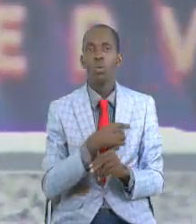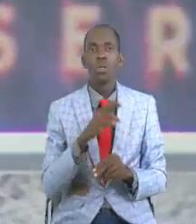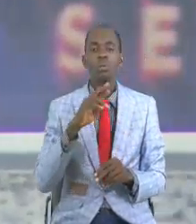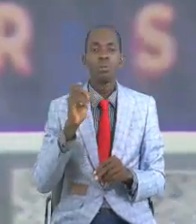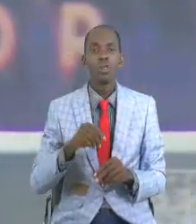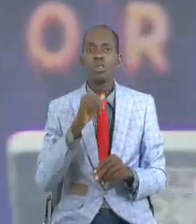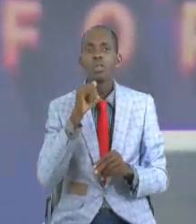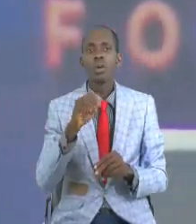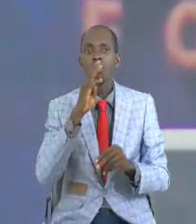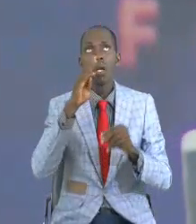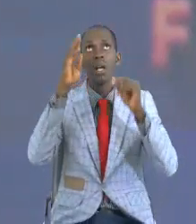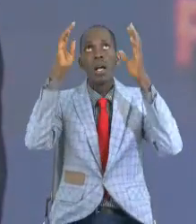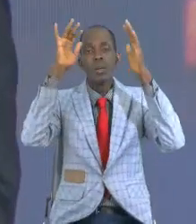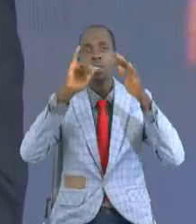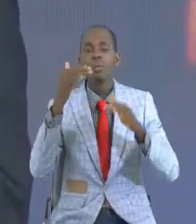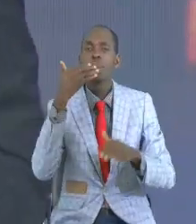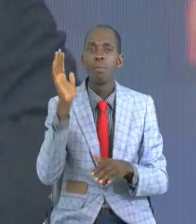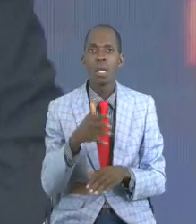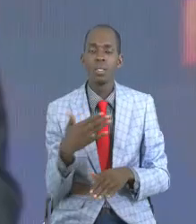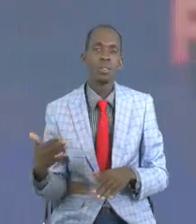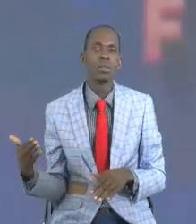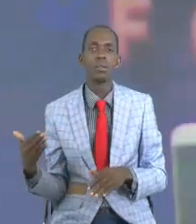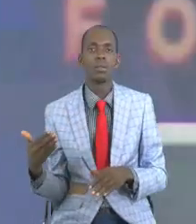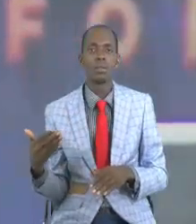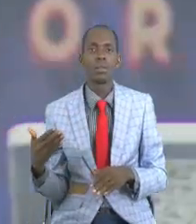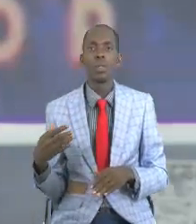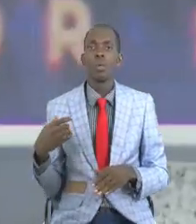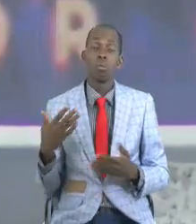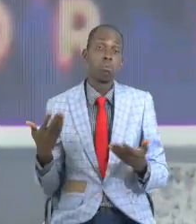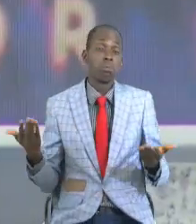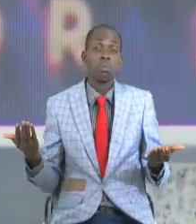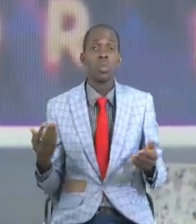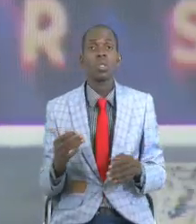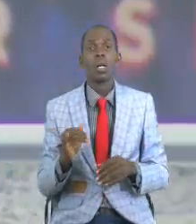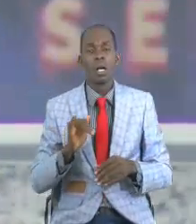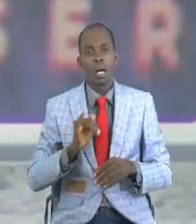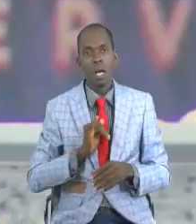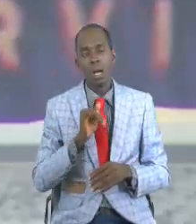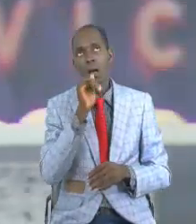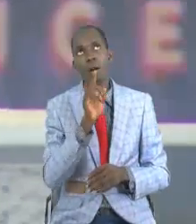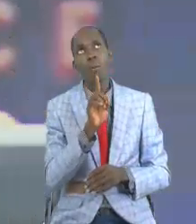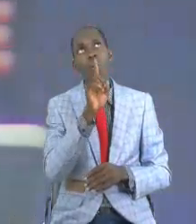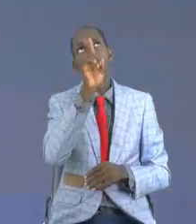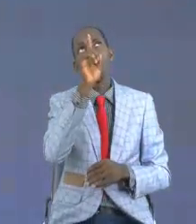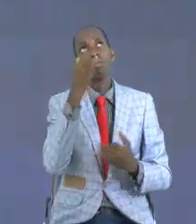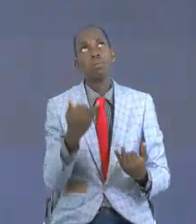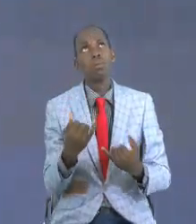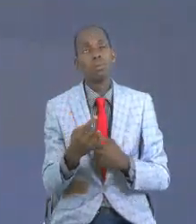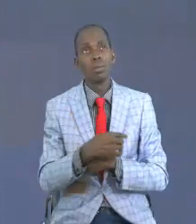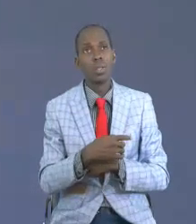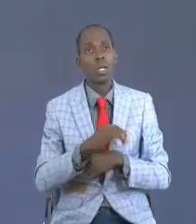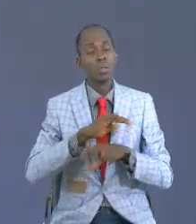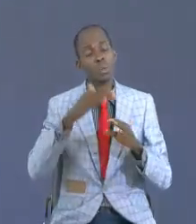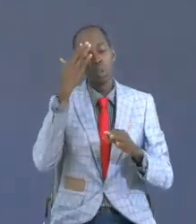expecting evil things, bad things. Well, I'm up today. I don't know. I may be down